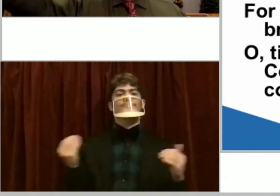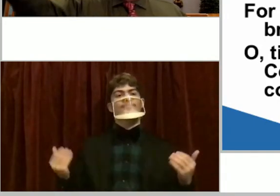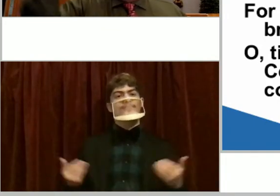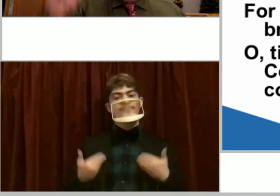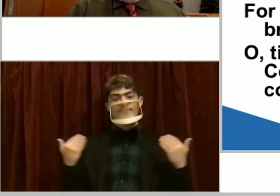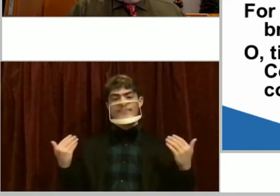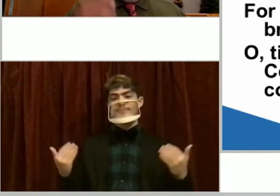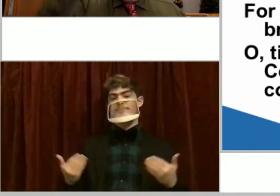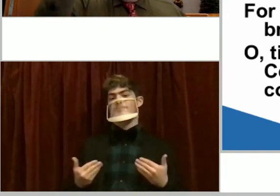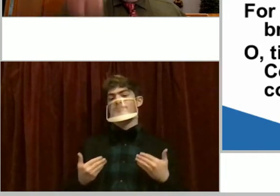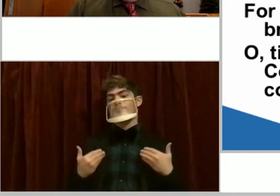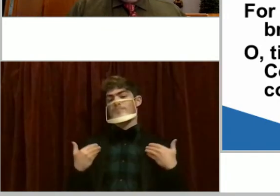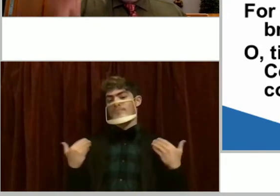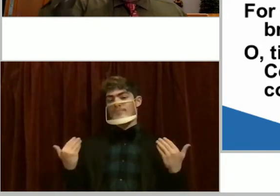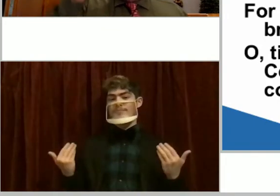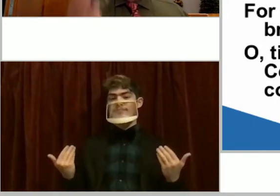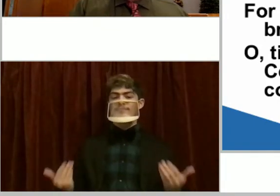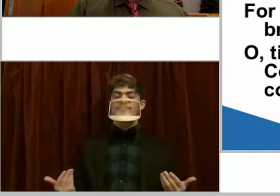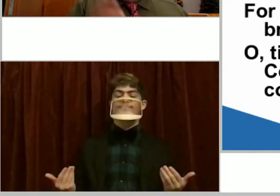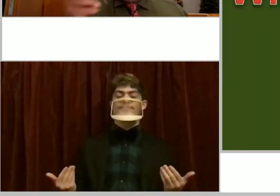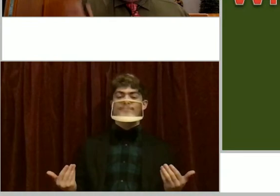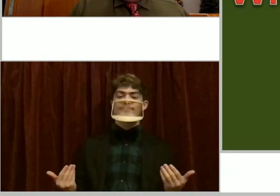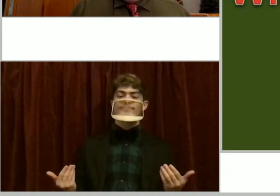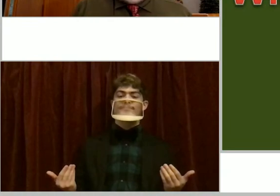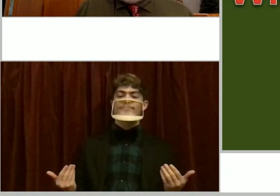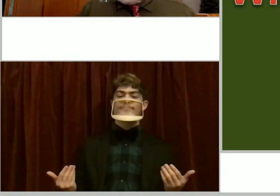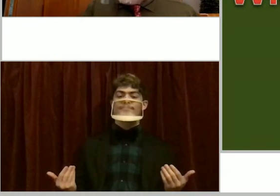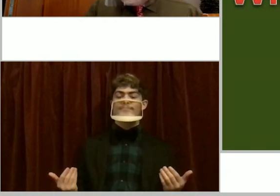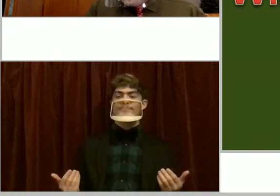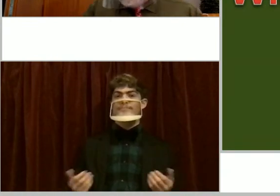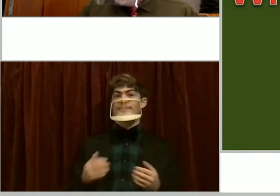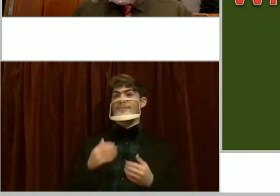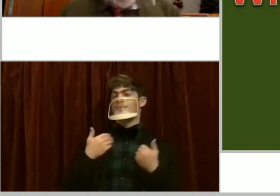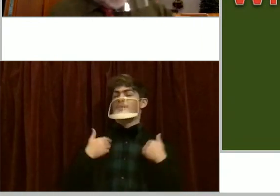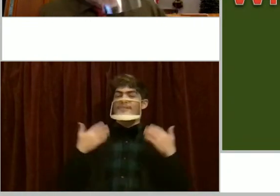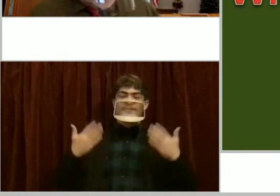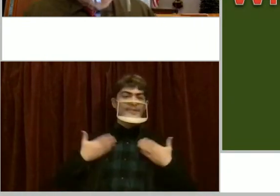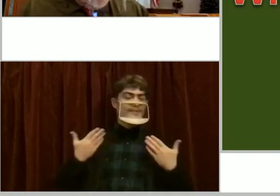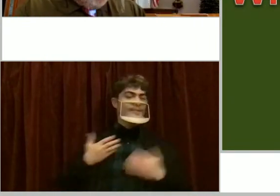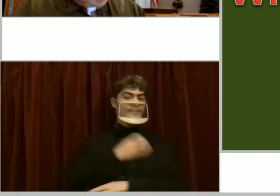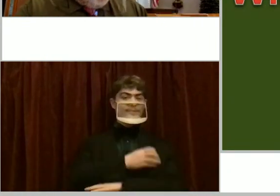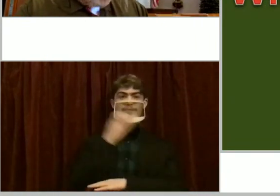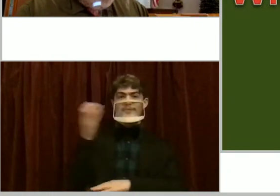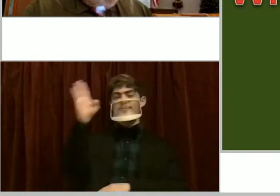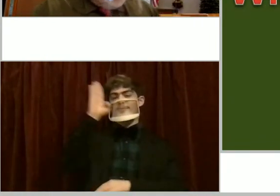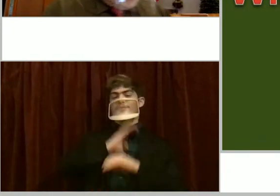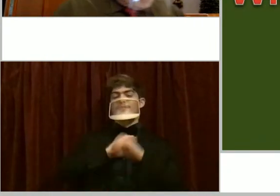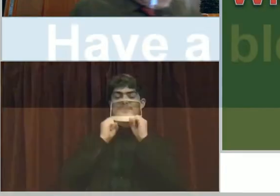comfort and joy. Have a Merry Christmas, everyone. God bless you.